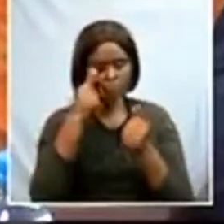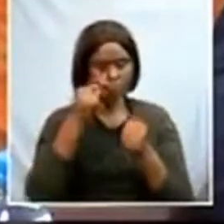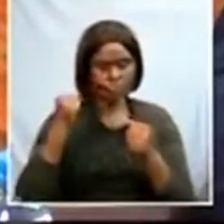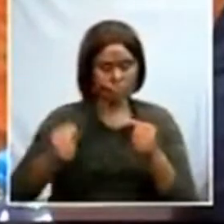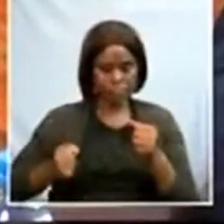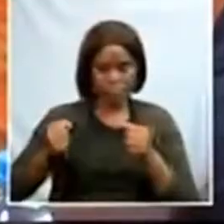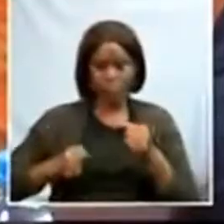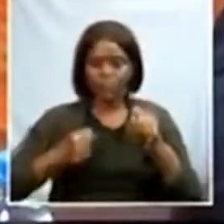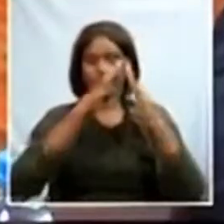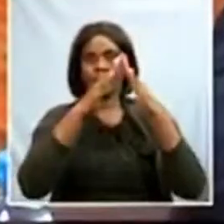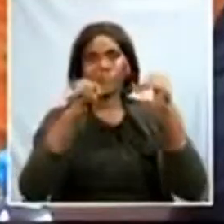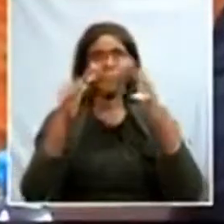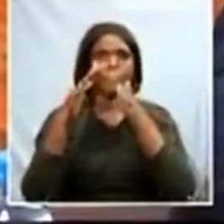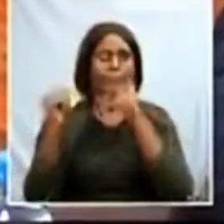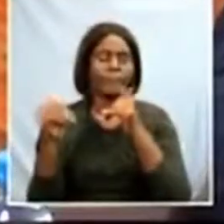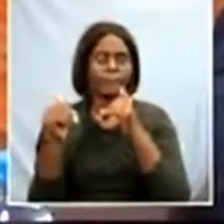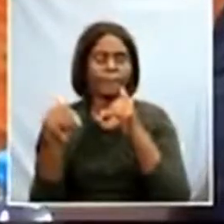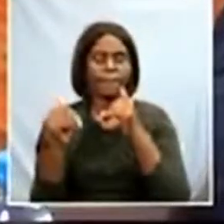chief palaces.